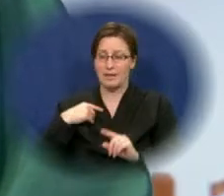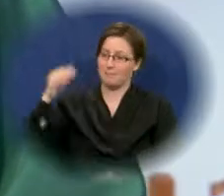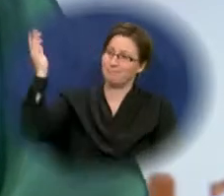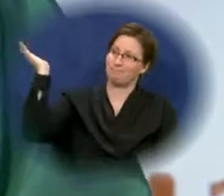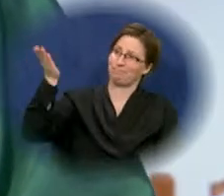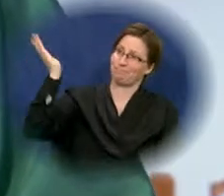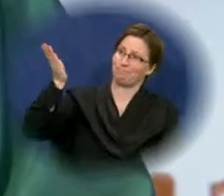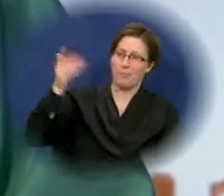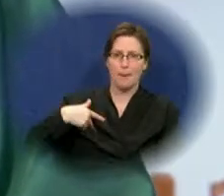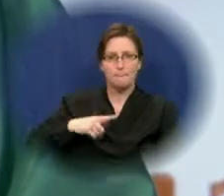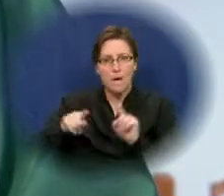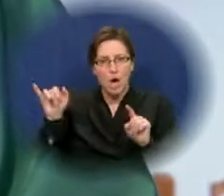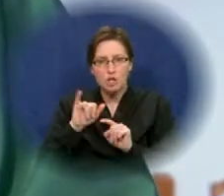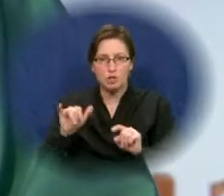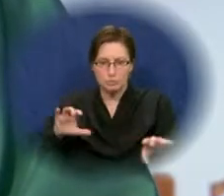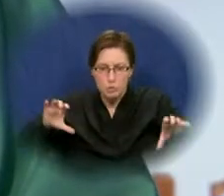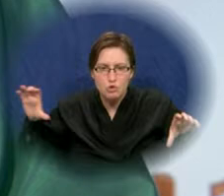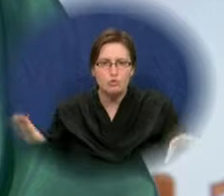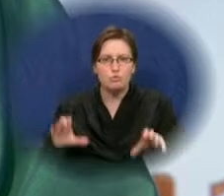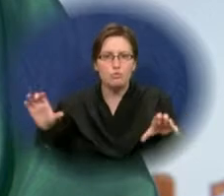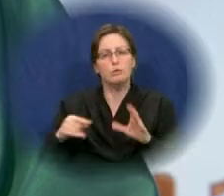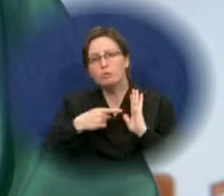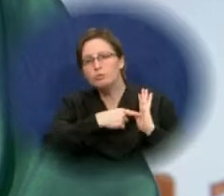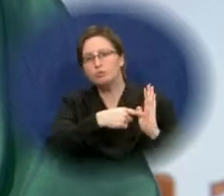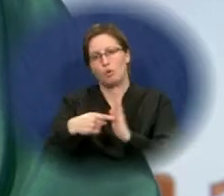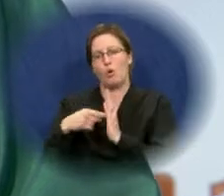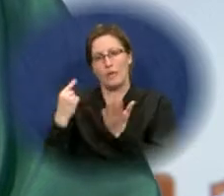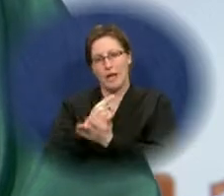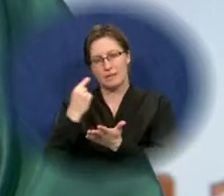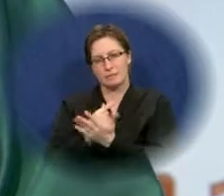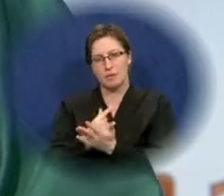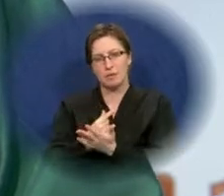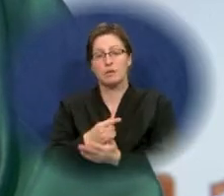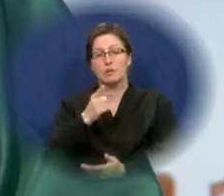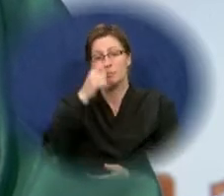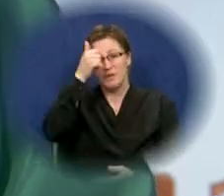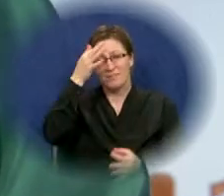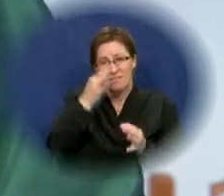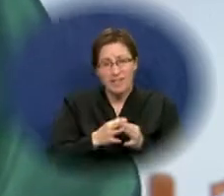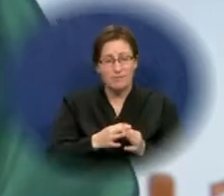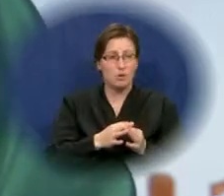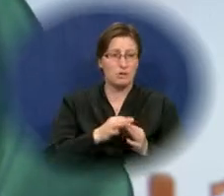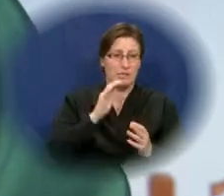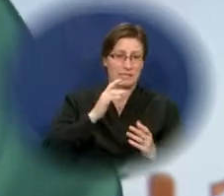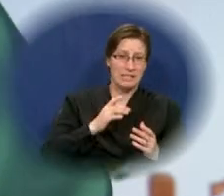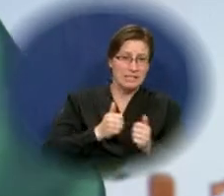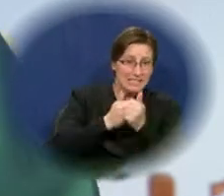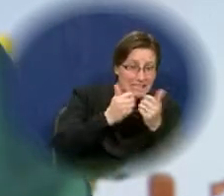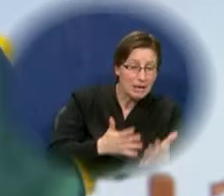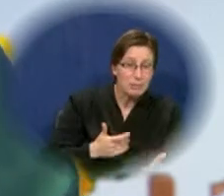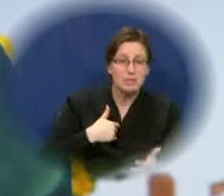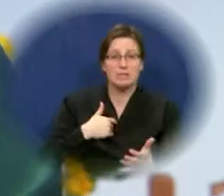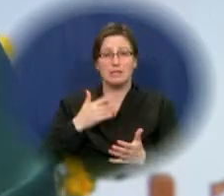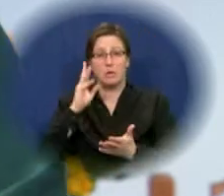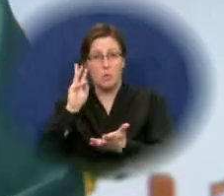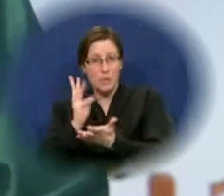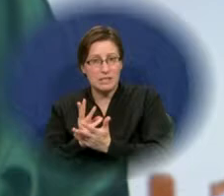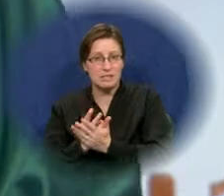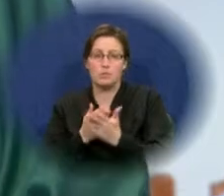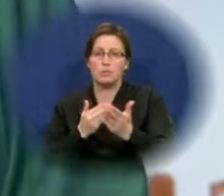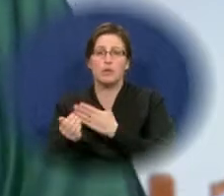that we strive to be not only faithful disciples, but faithful witnesses in whatever vocation of life we happen to be